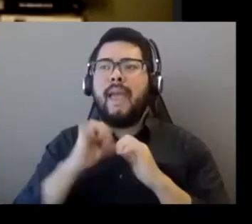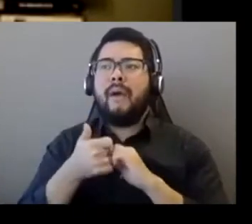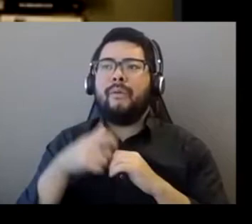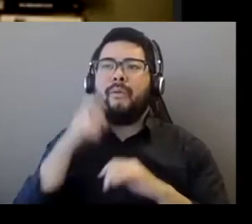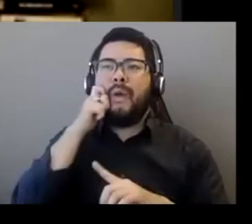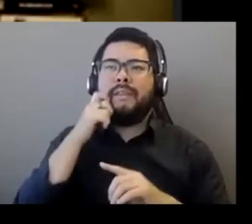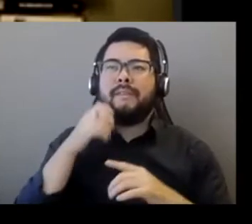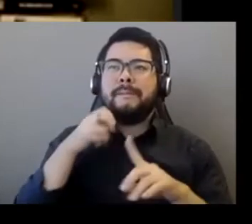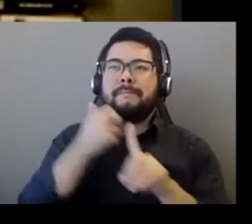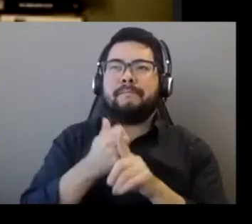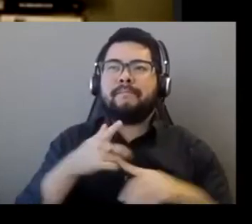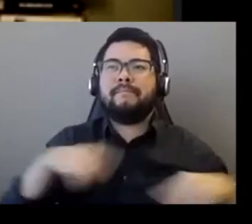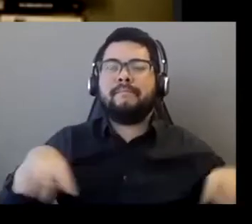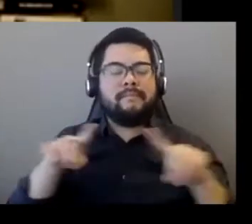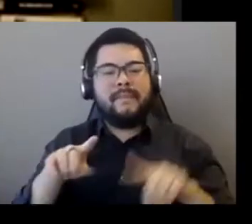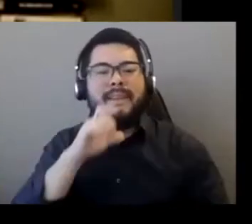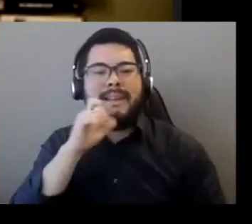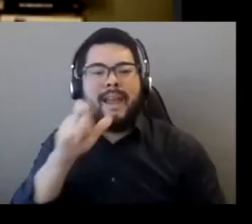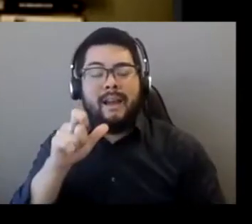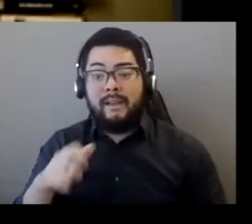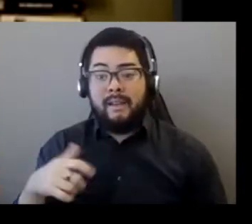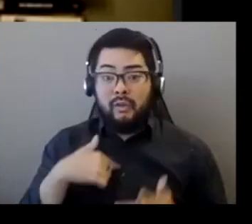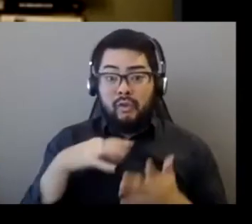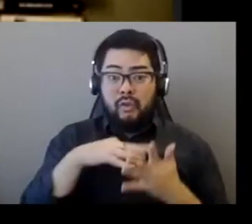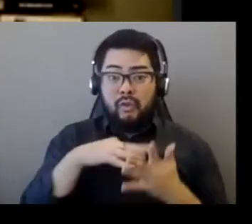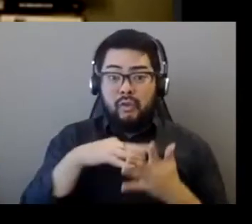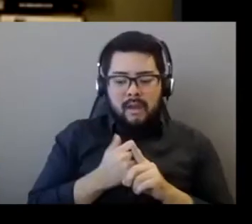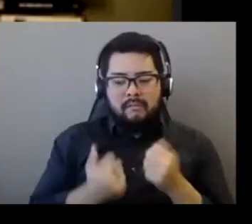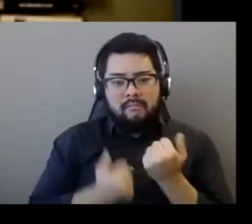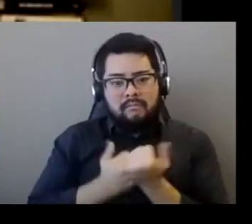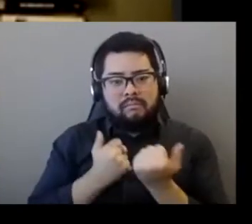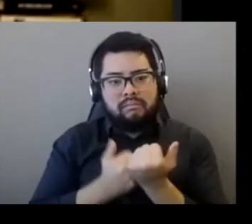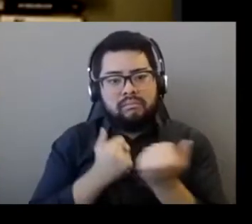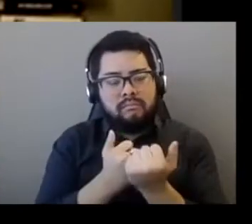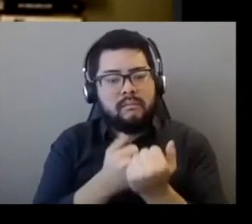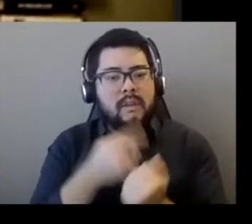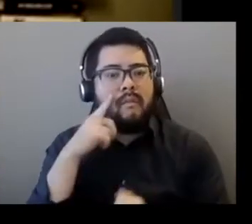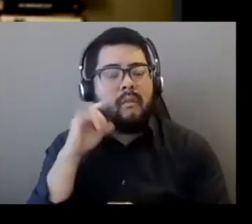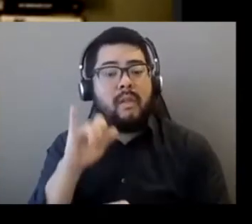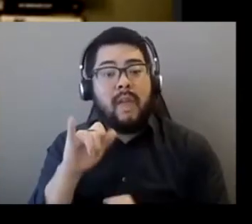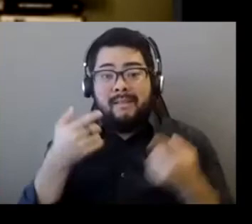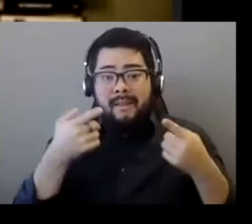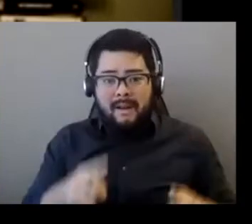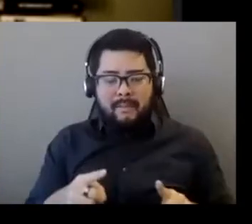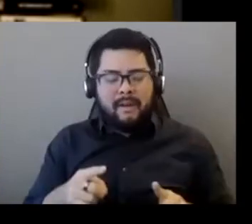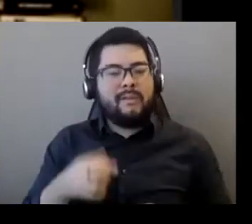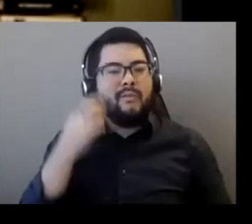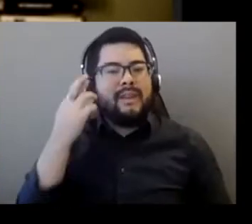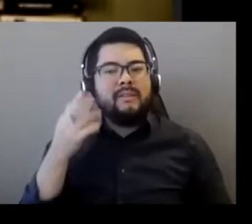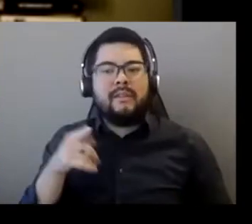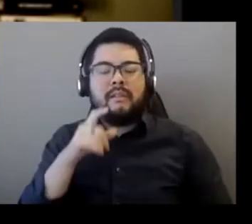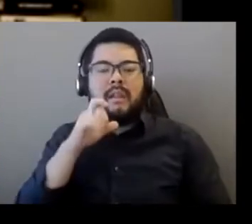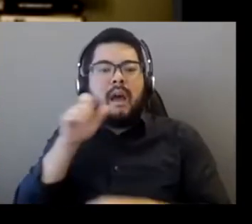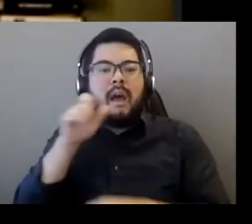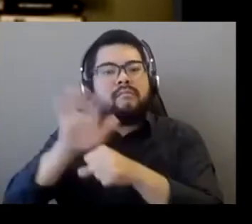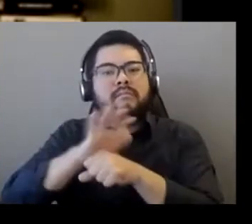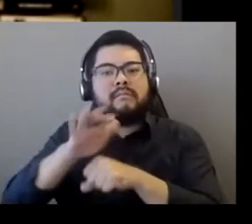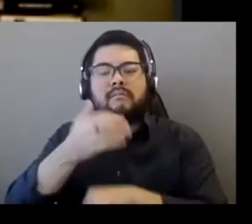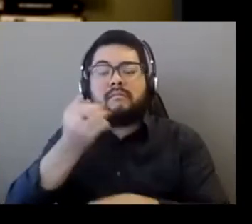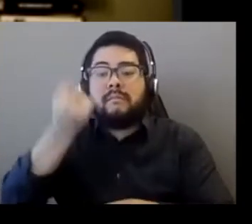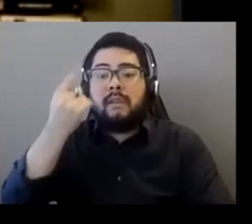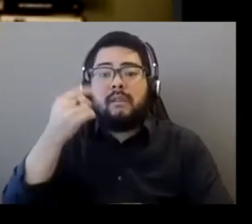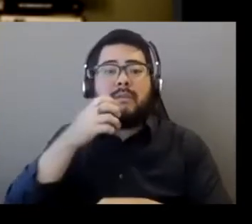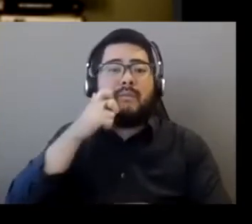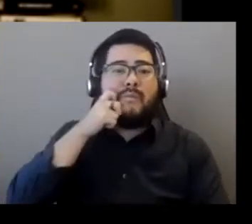is, you know, student demonstrating and saying that, you know, there's no better understanding of race in society and so on.